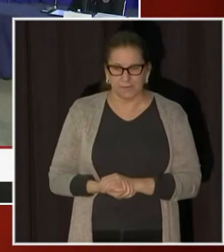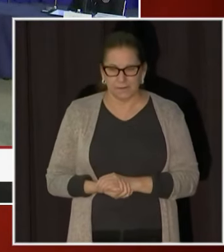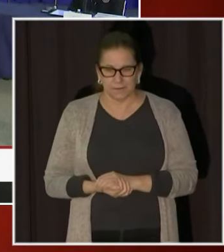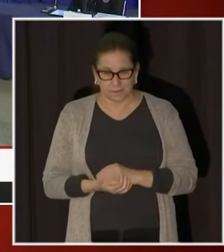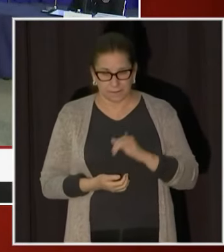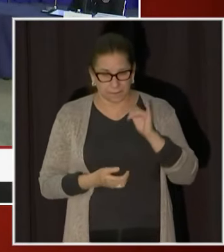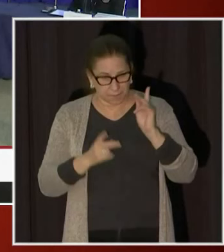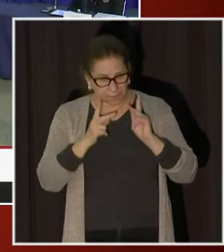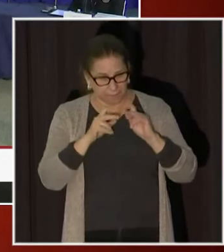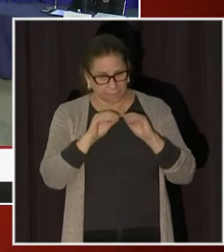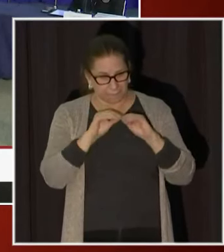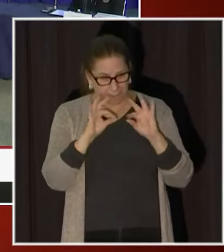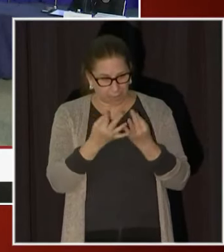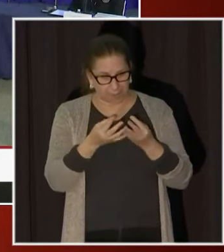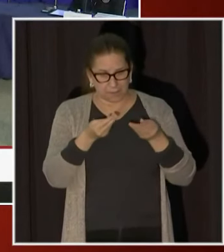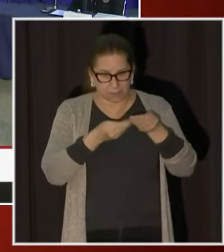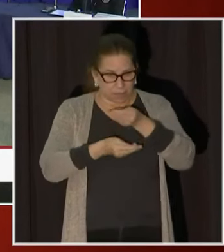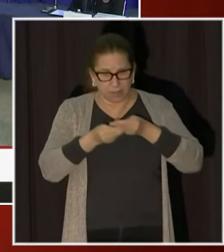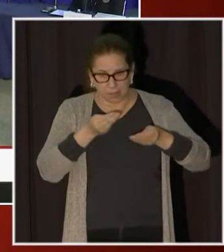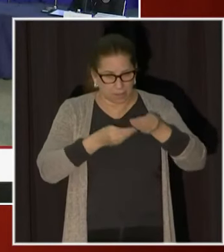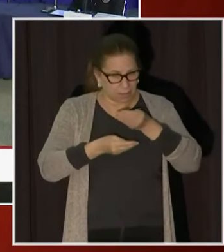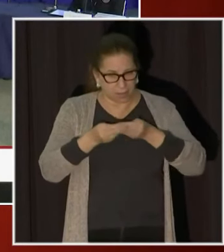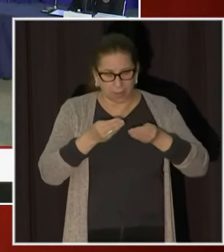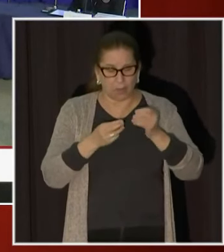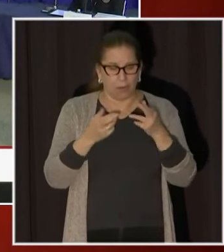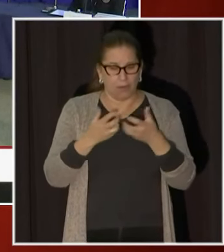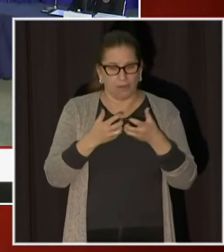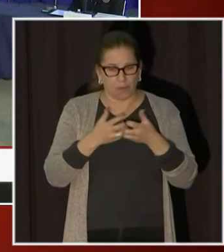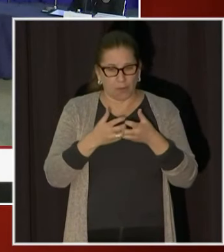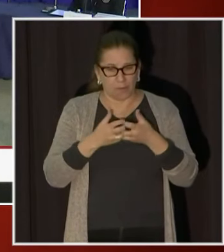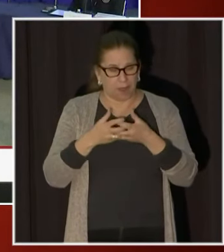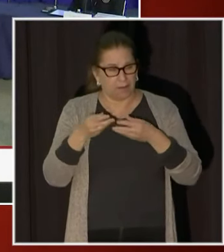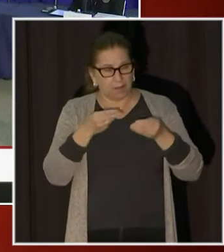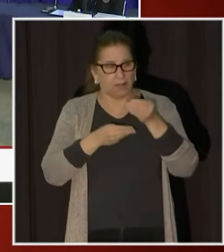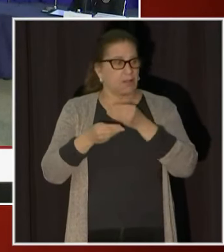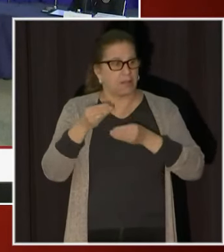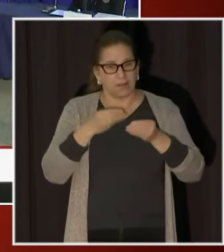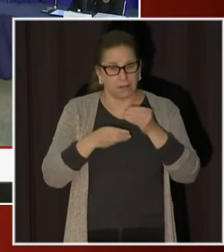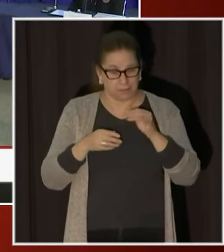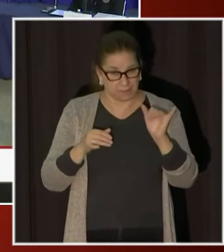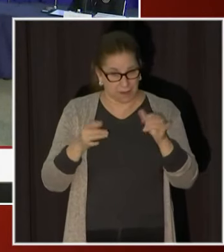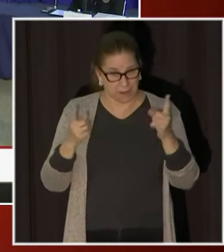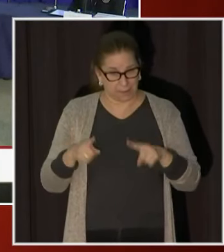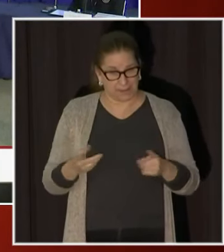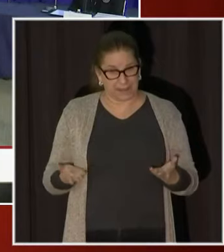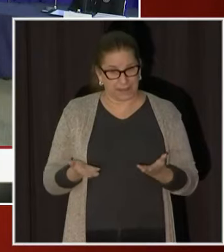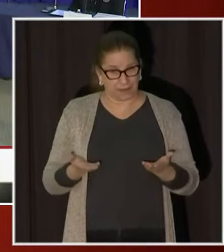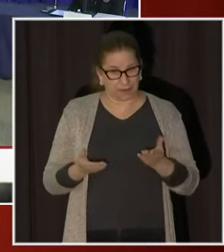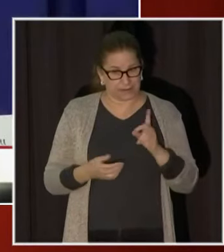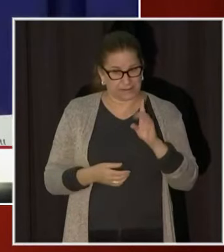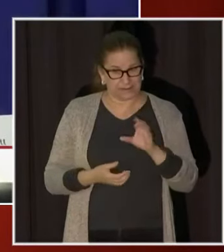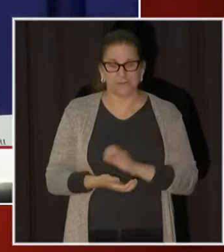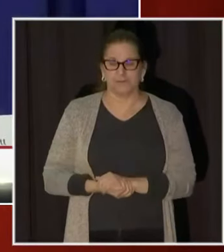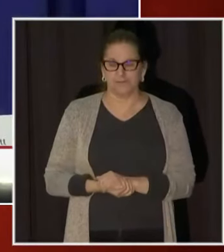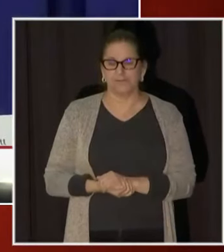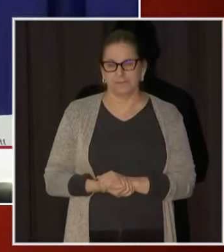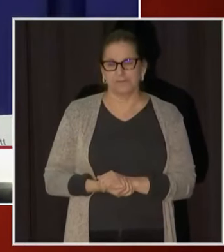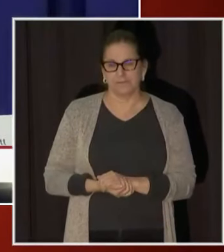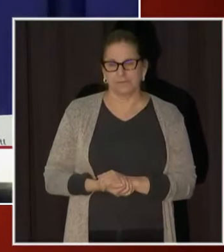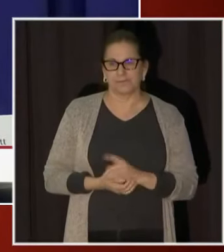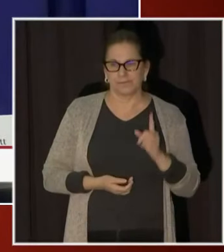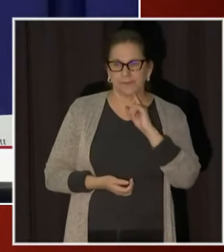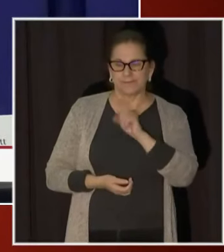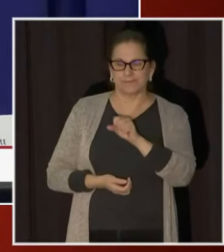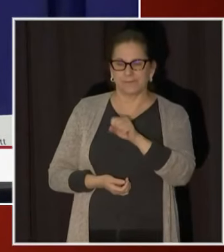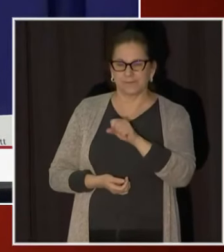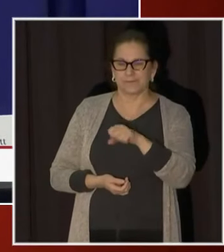now what you believe the #1 cause of transmission in DC? It is one of the things that we consider to be a